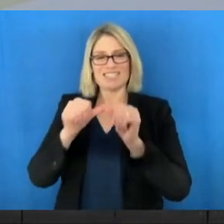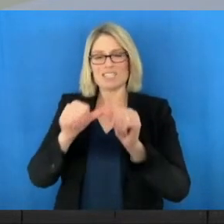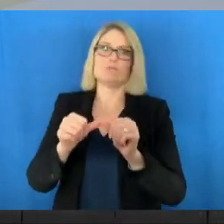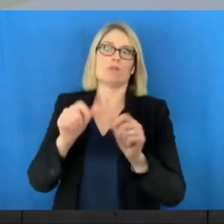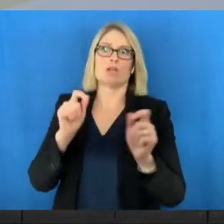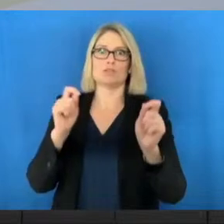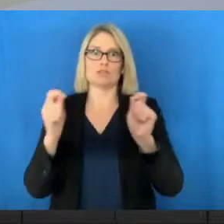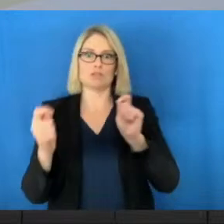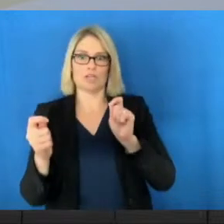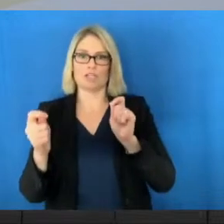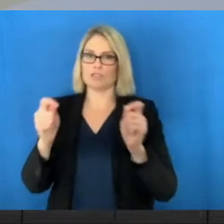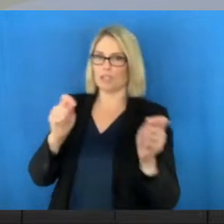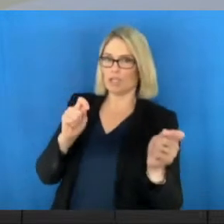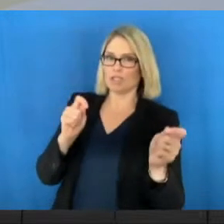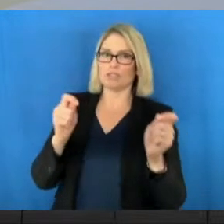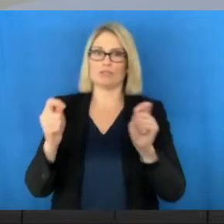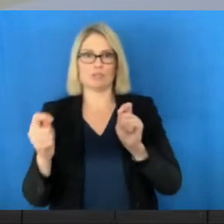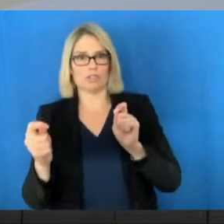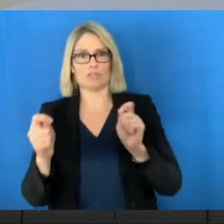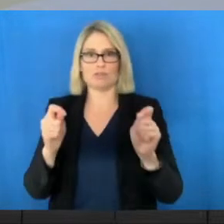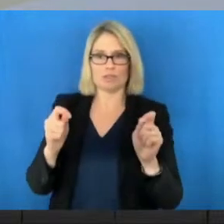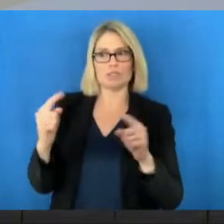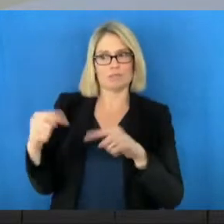through this. And